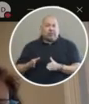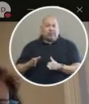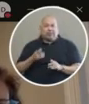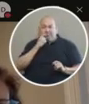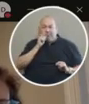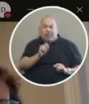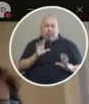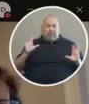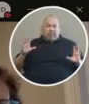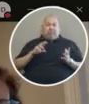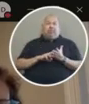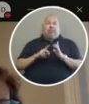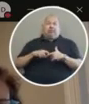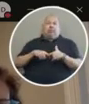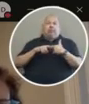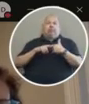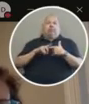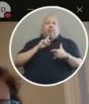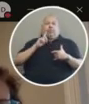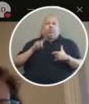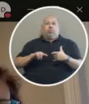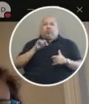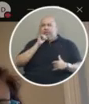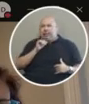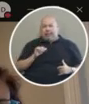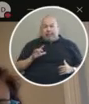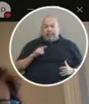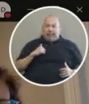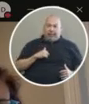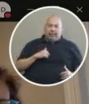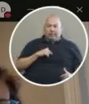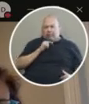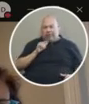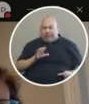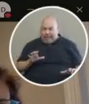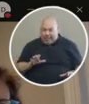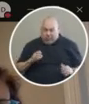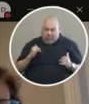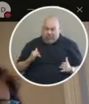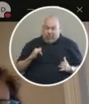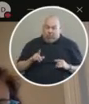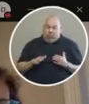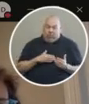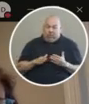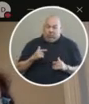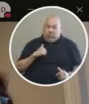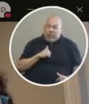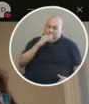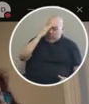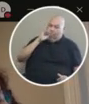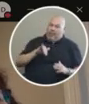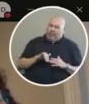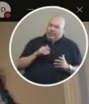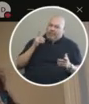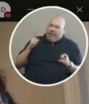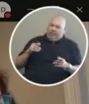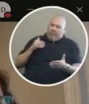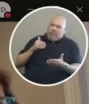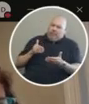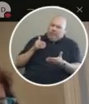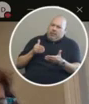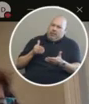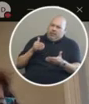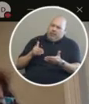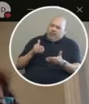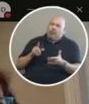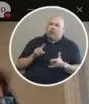And so it's not prudent of us not to take action whenever we know that's coming. That's coming in order